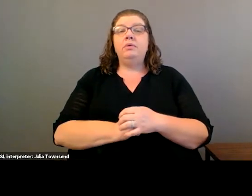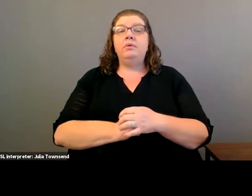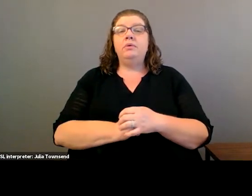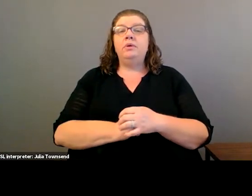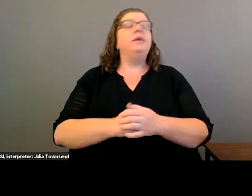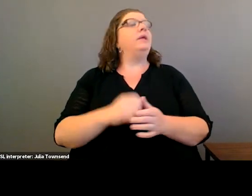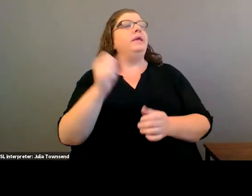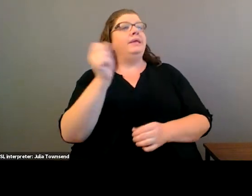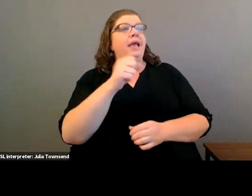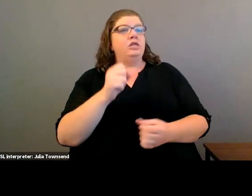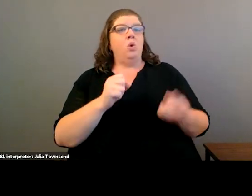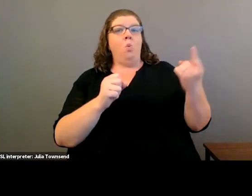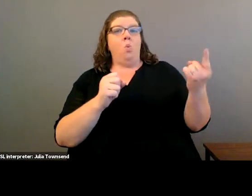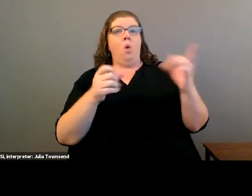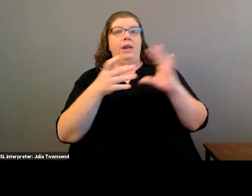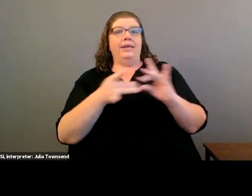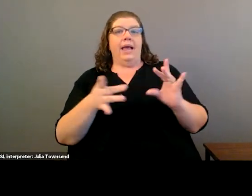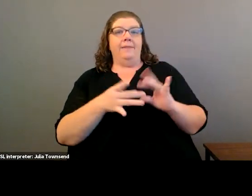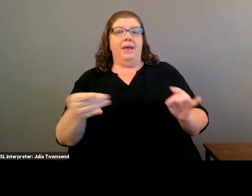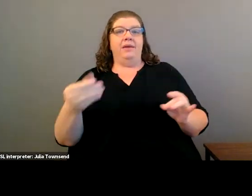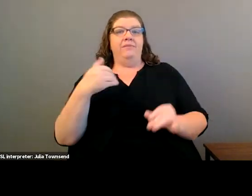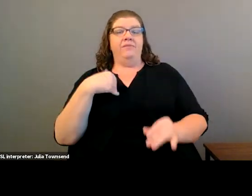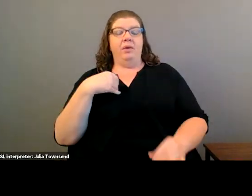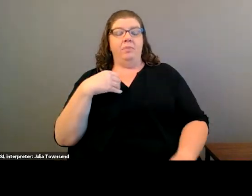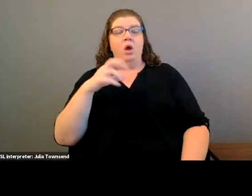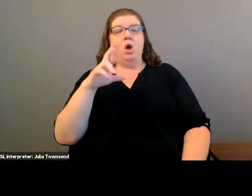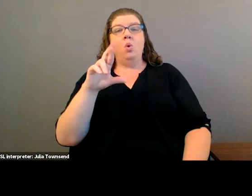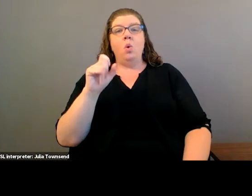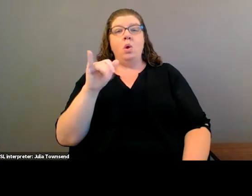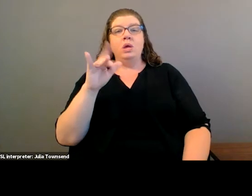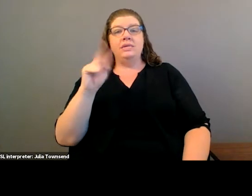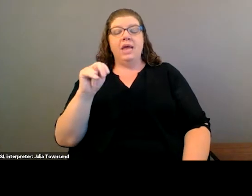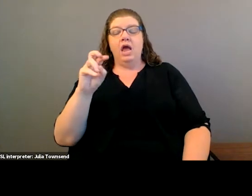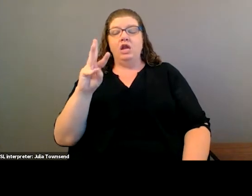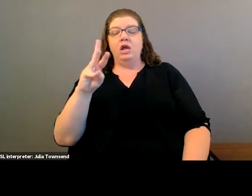Yes, we have one comment. Roseanne Crawford on item